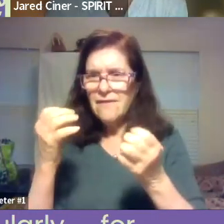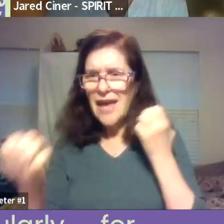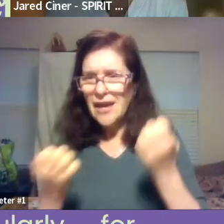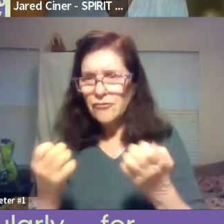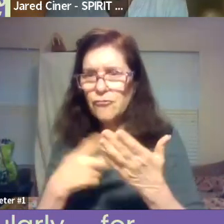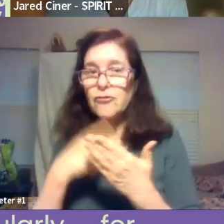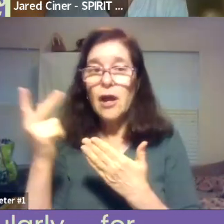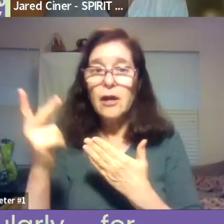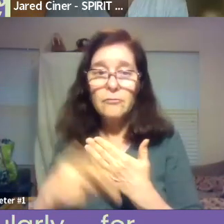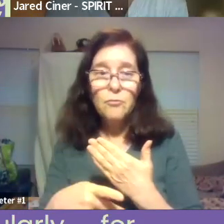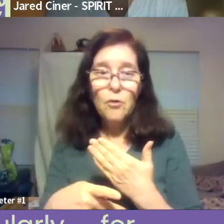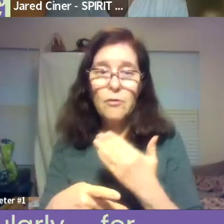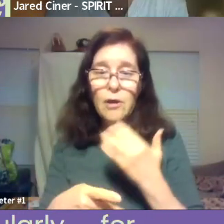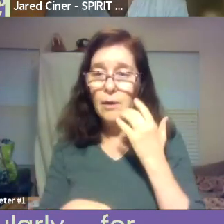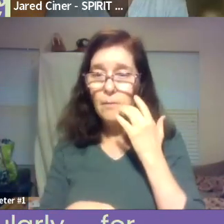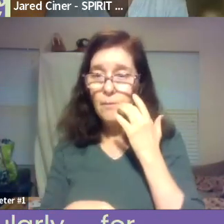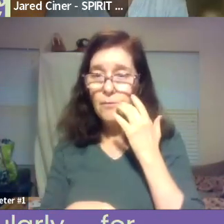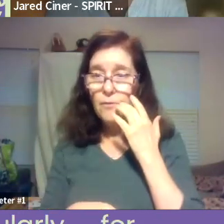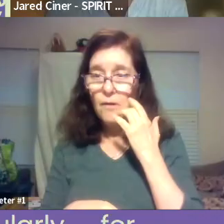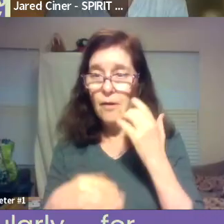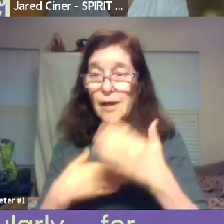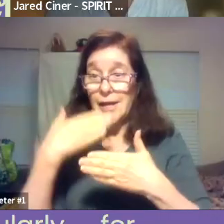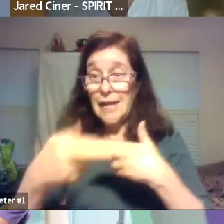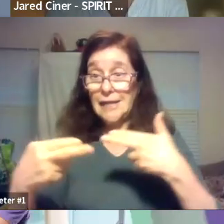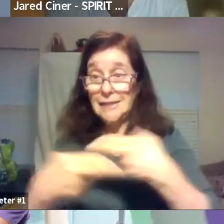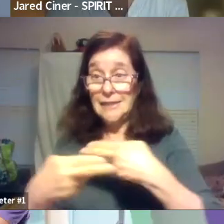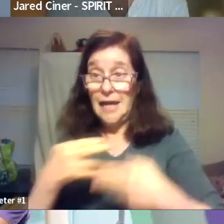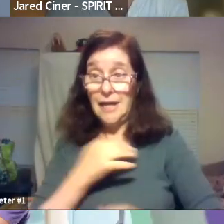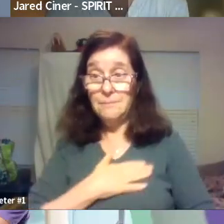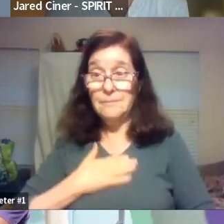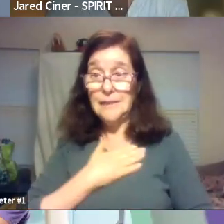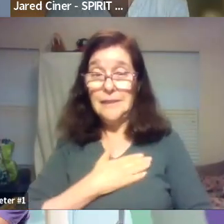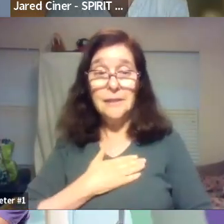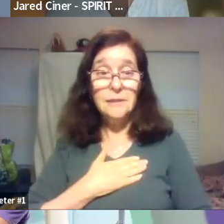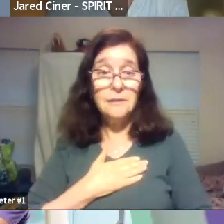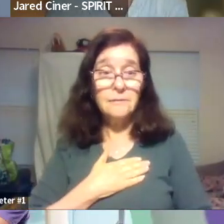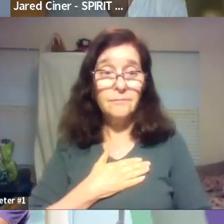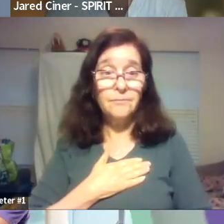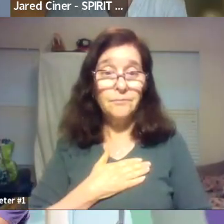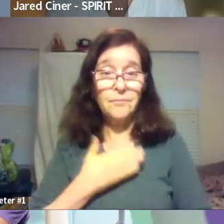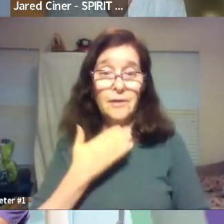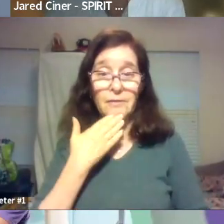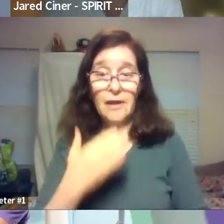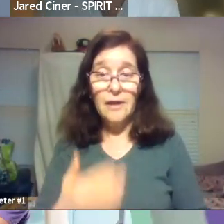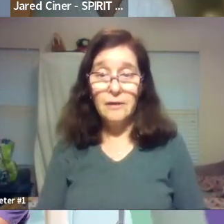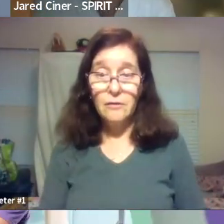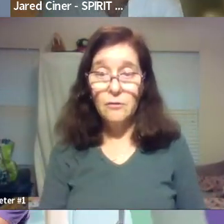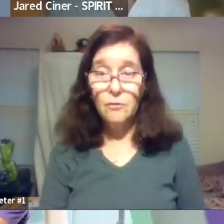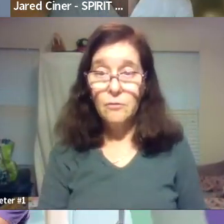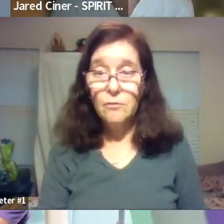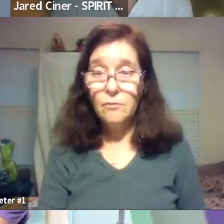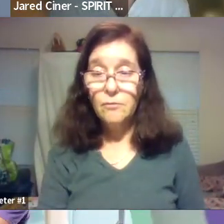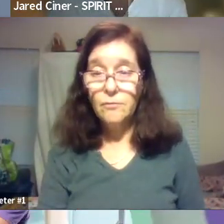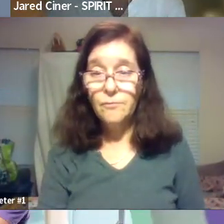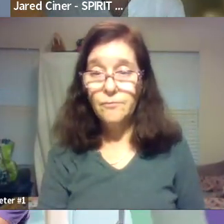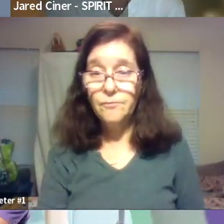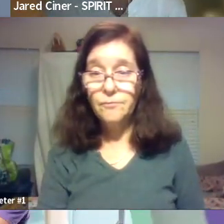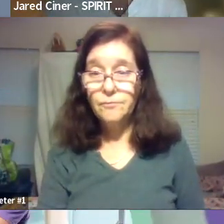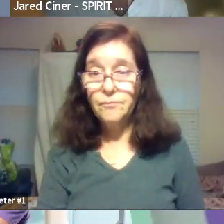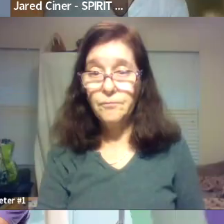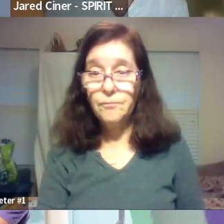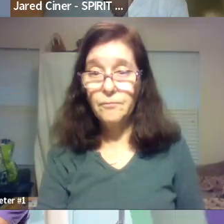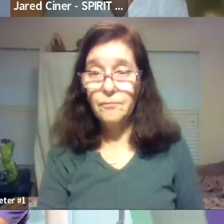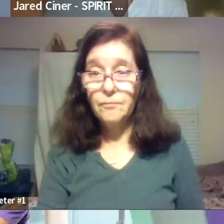programs. You can go to the next slide, please. Thank you. So our mission at Spirit Club is to make fitness